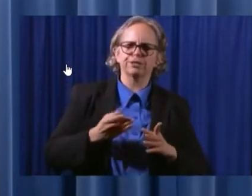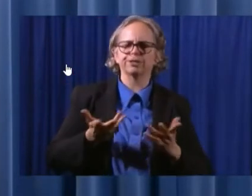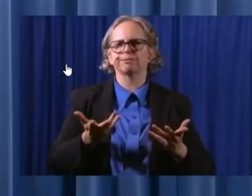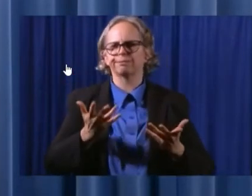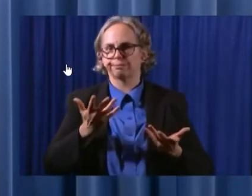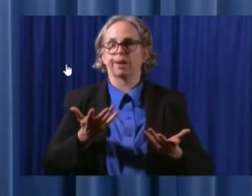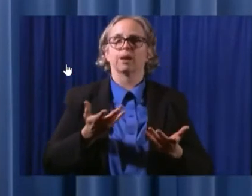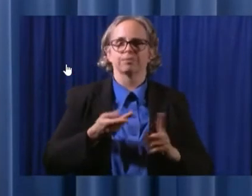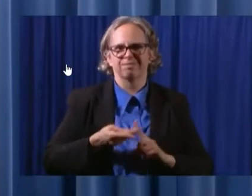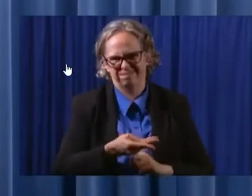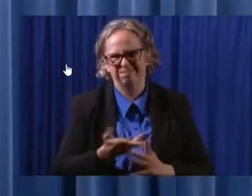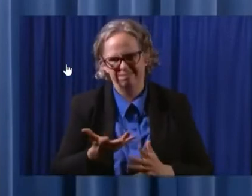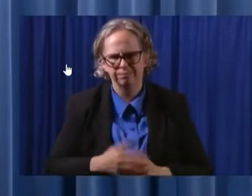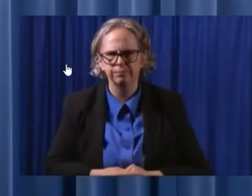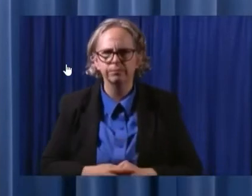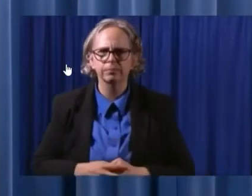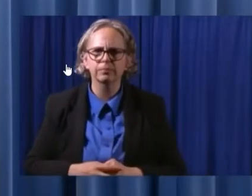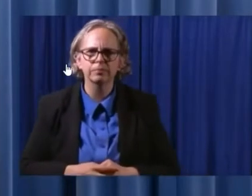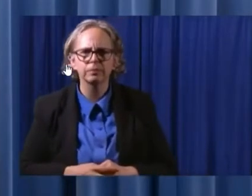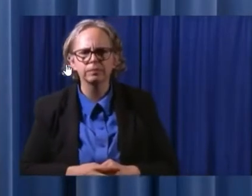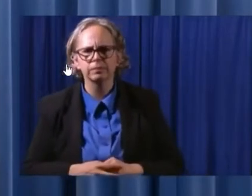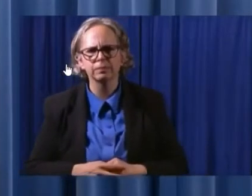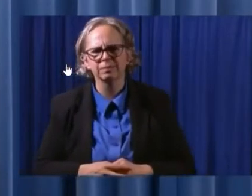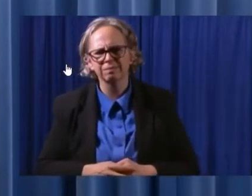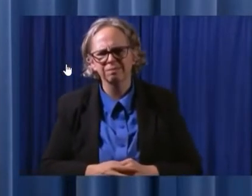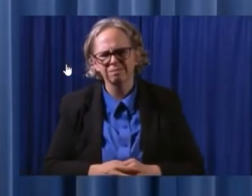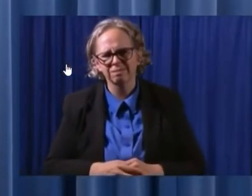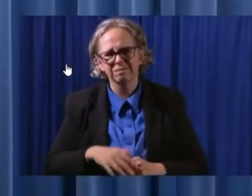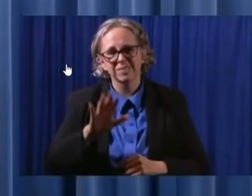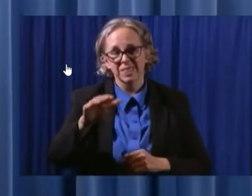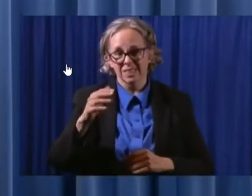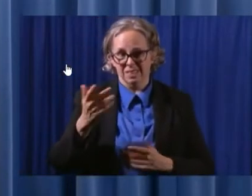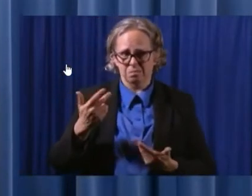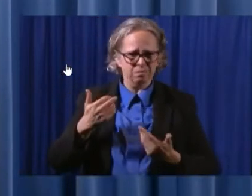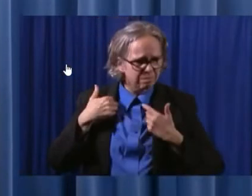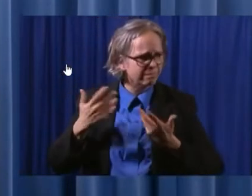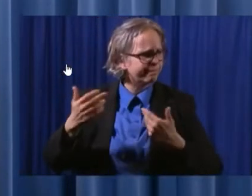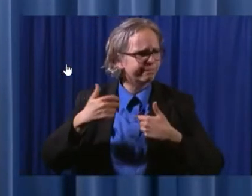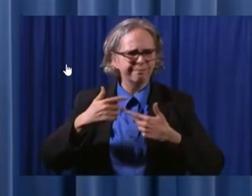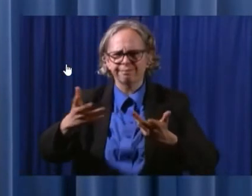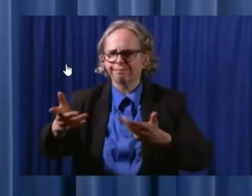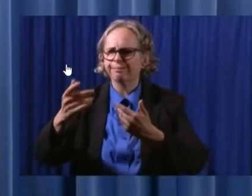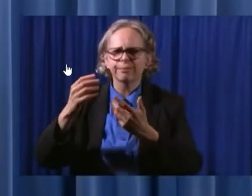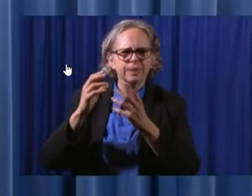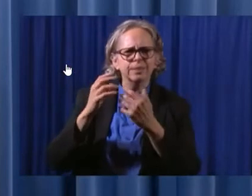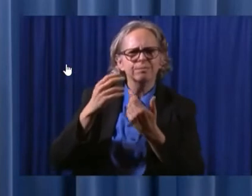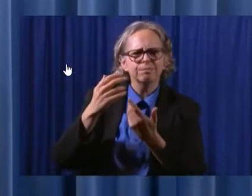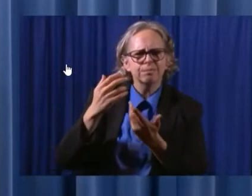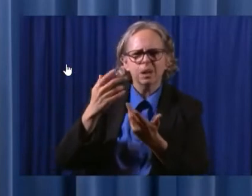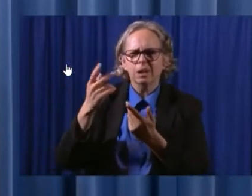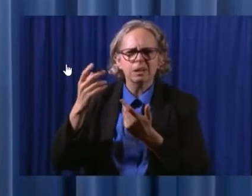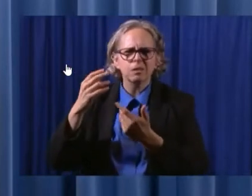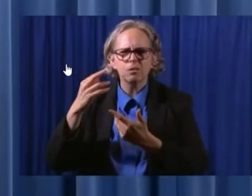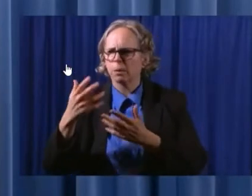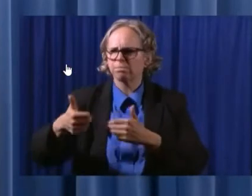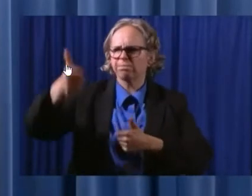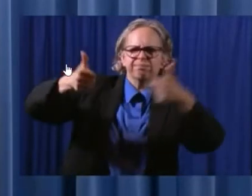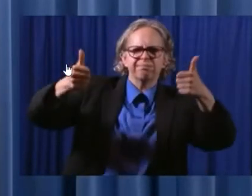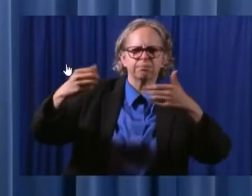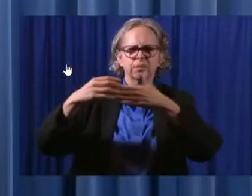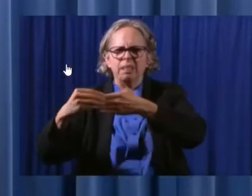Talking on the phone, I talk on the phone to people who run restaurants and bars. I talked to my friend Bill Hemmert yesterday,